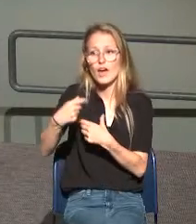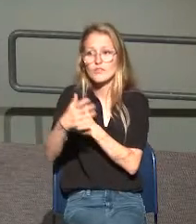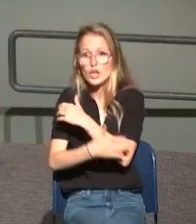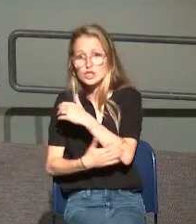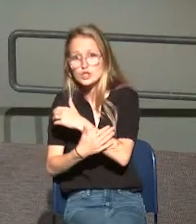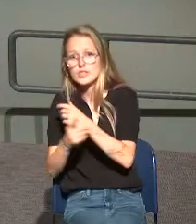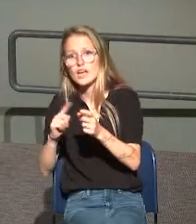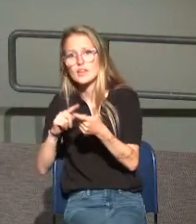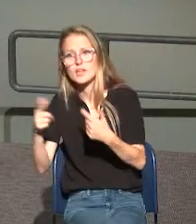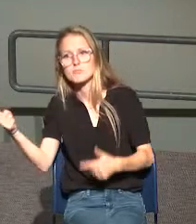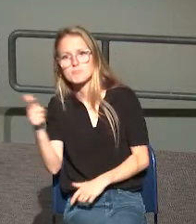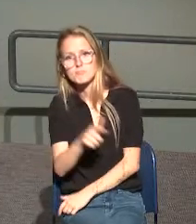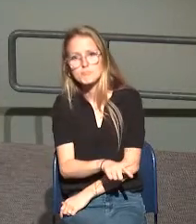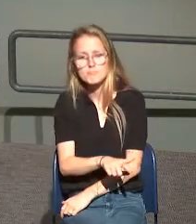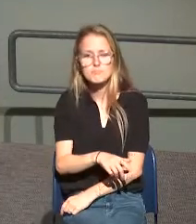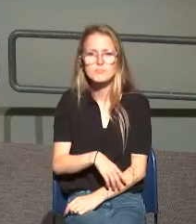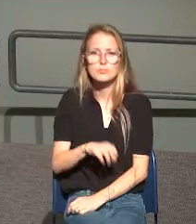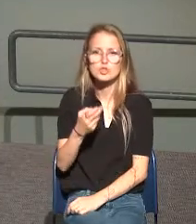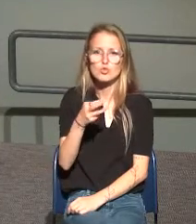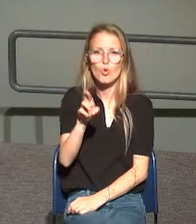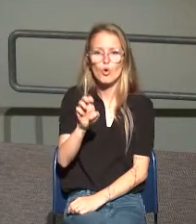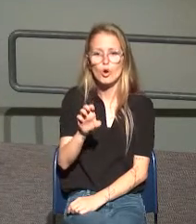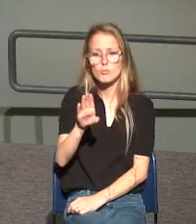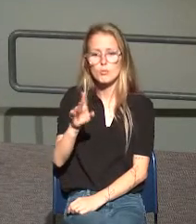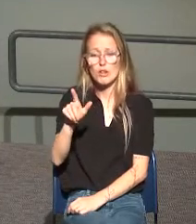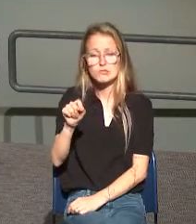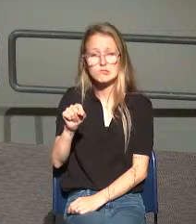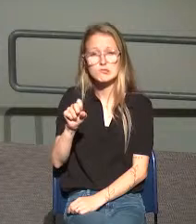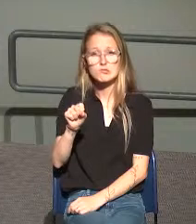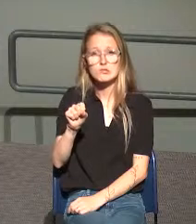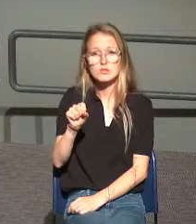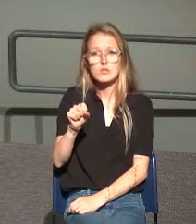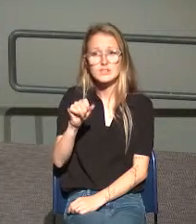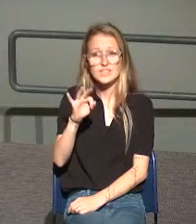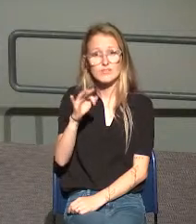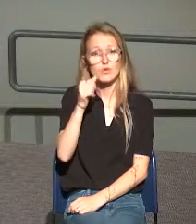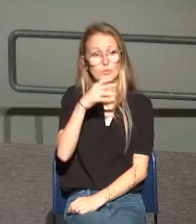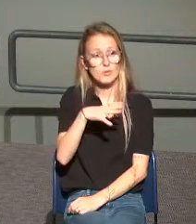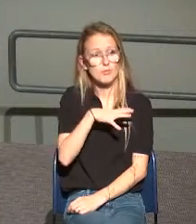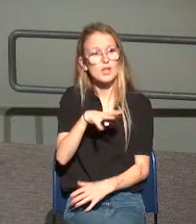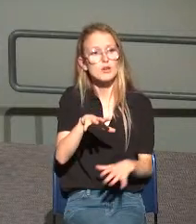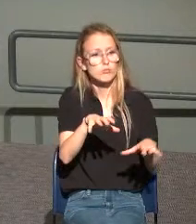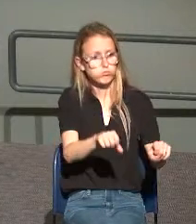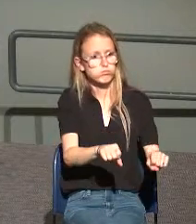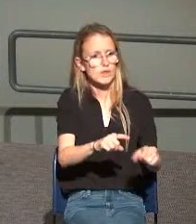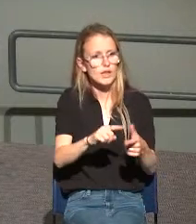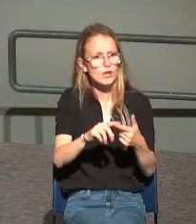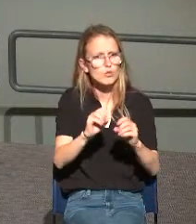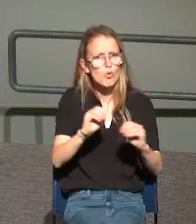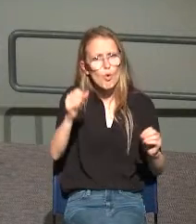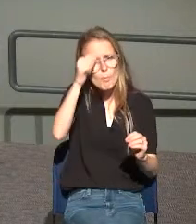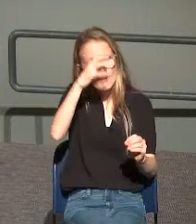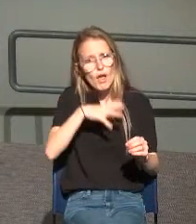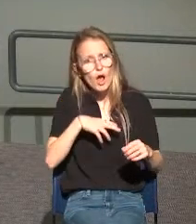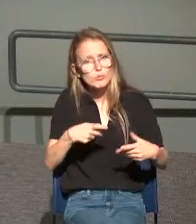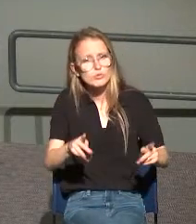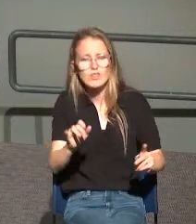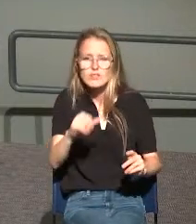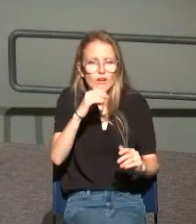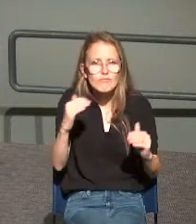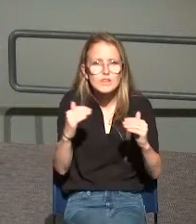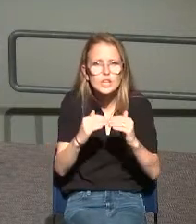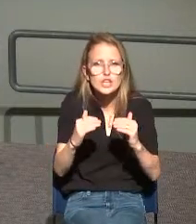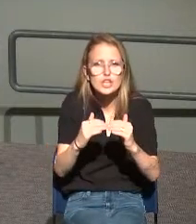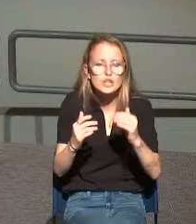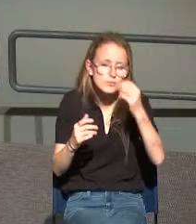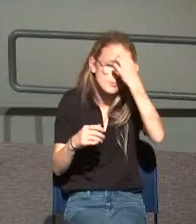billets, well, if the shore billets were taken up by the women, that's less opportunity for the men. That's inherently unfair. The women don't